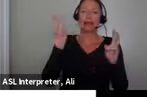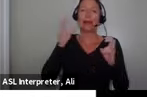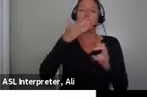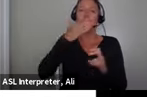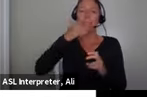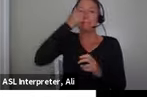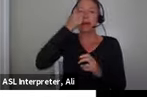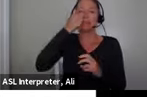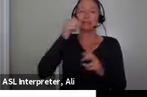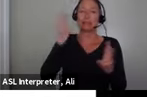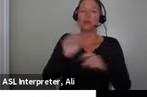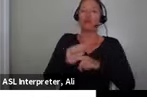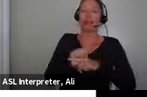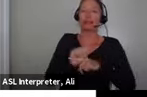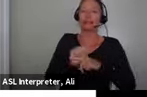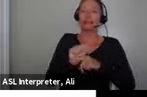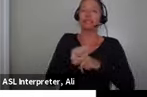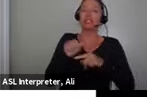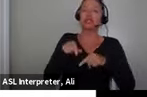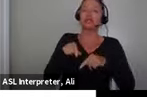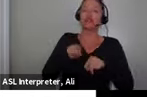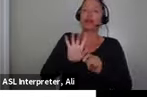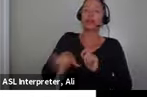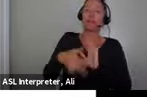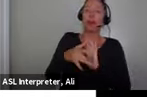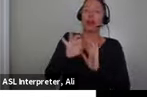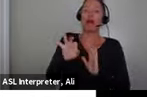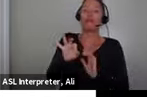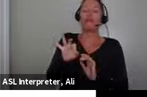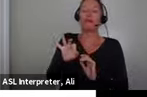of the 20th century. Since then,